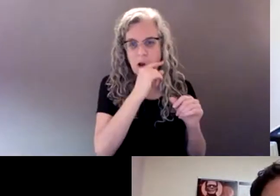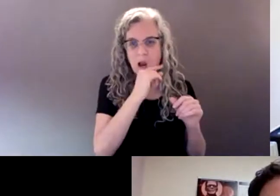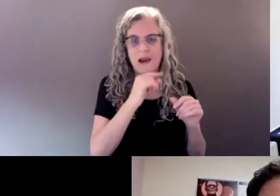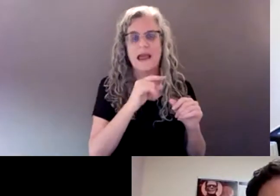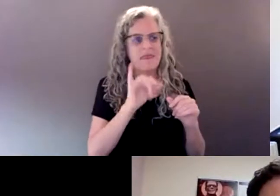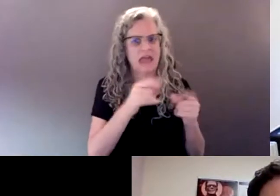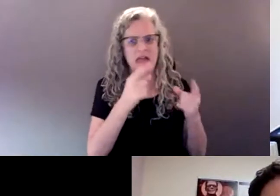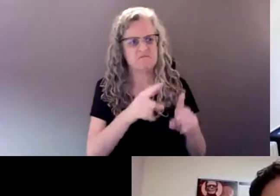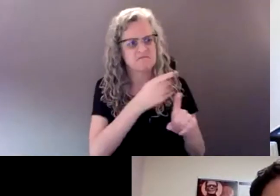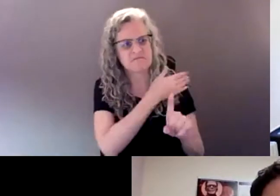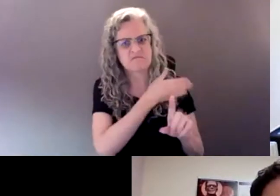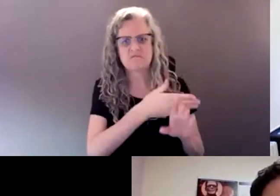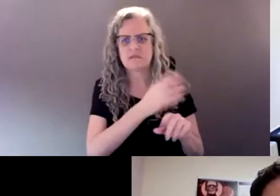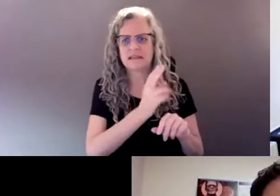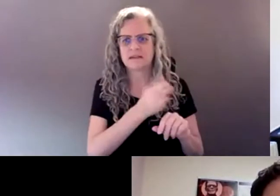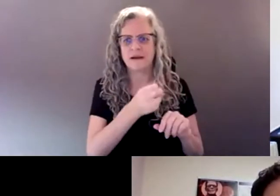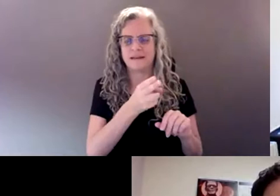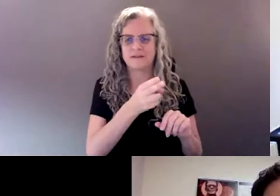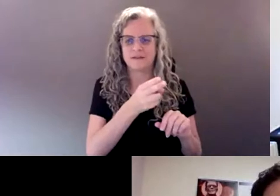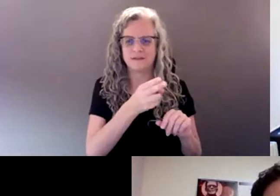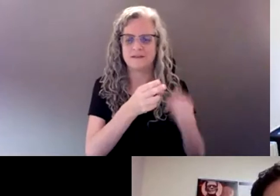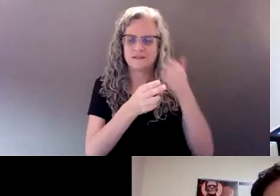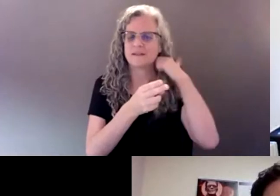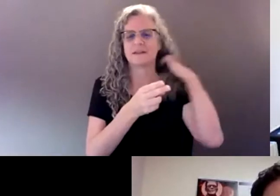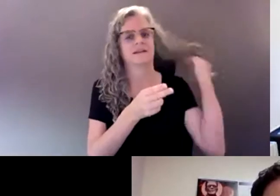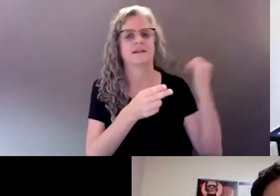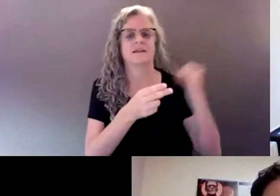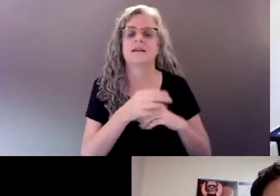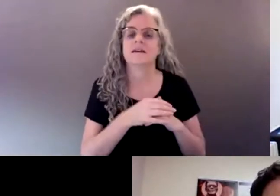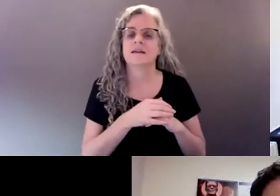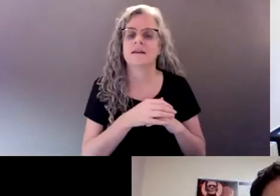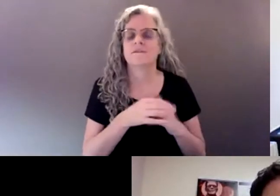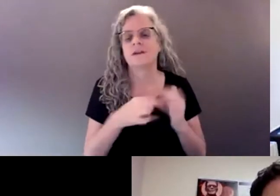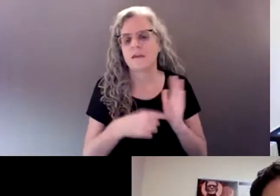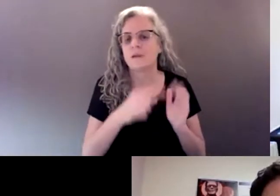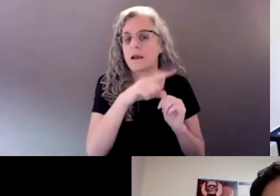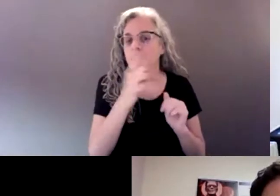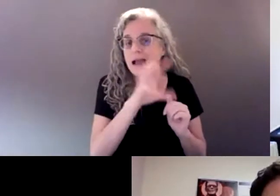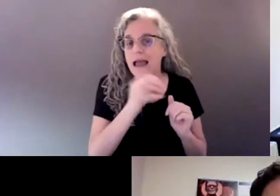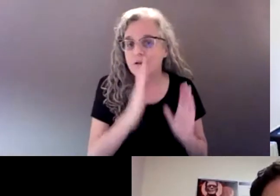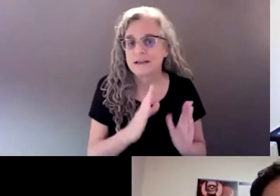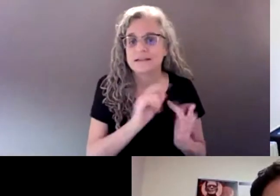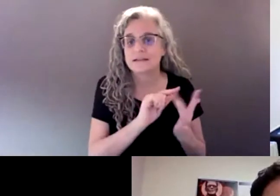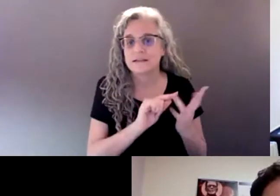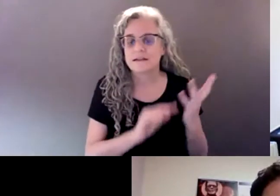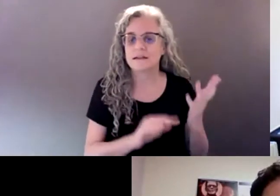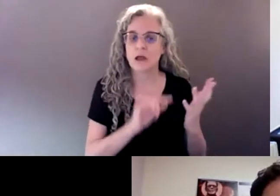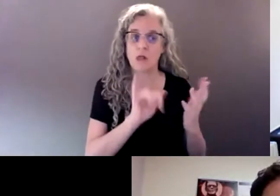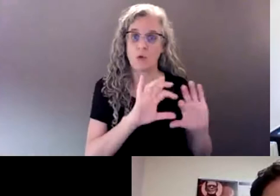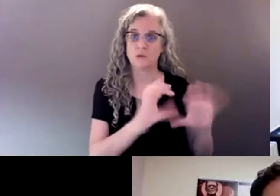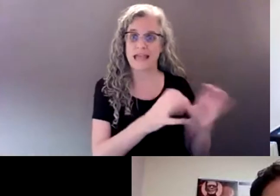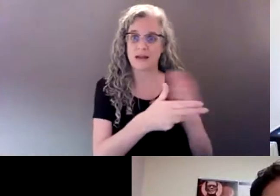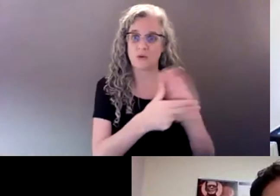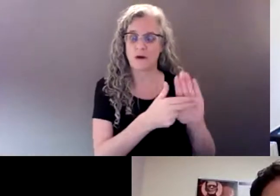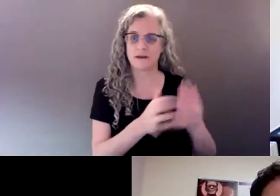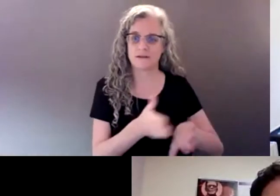including Islamic treatments of an enslavement of Black Africans, et cetera, those all fell away, so that